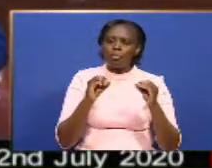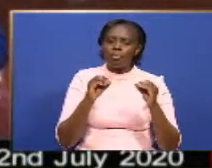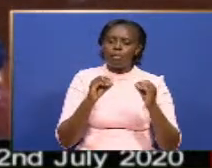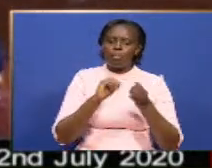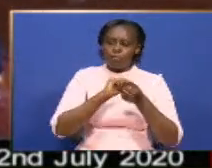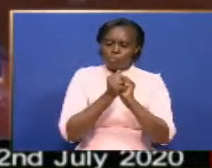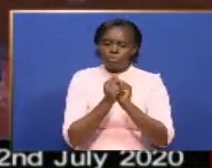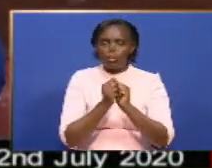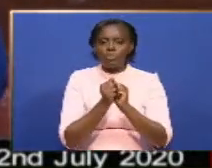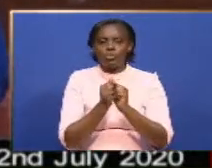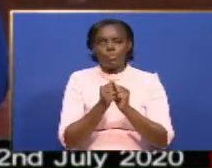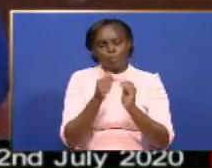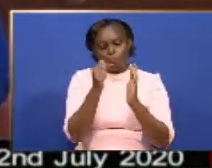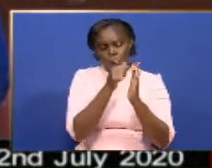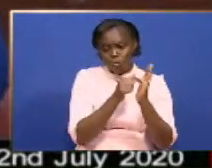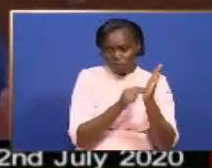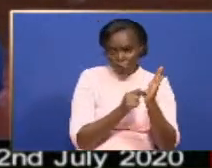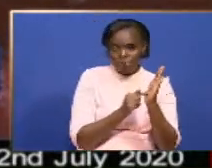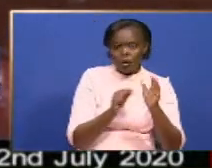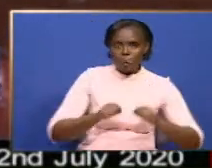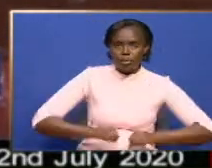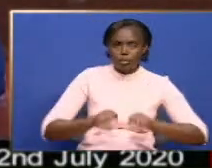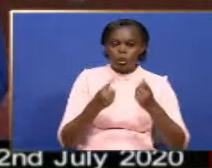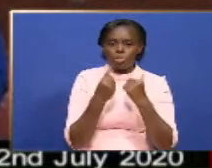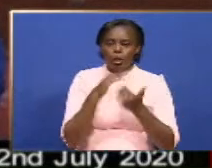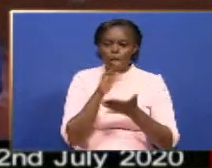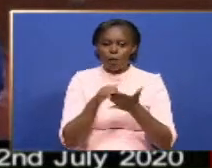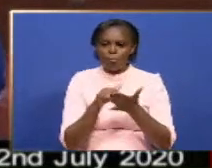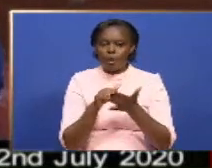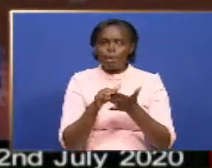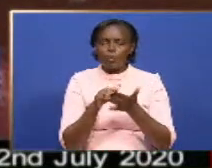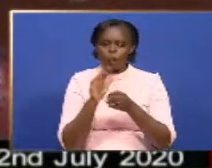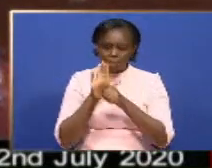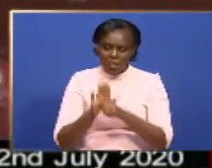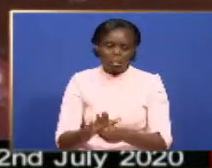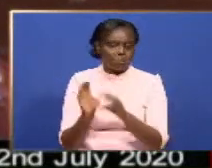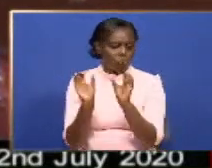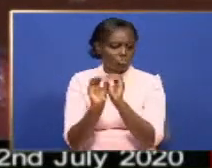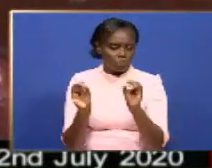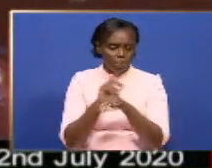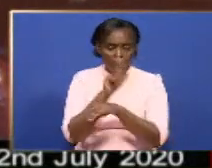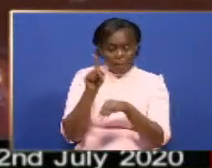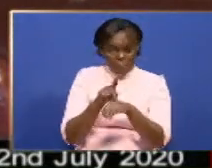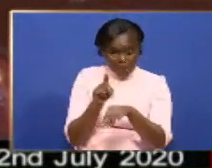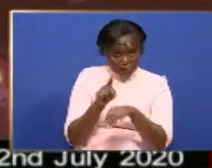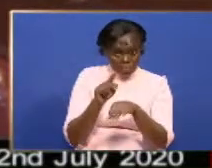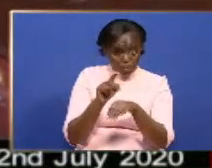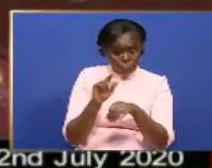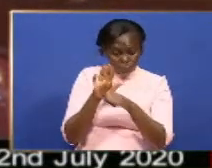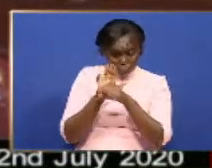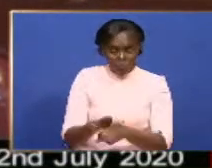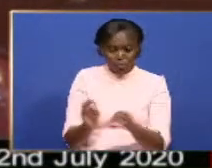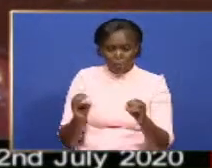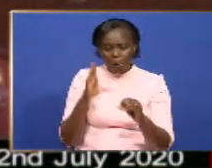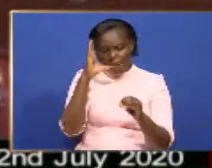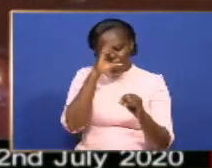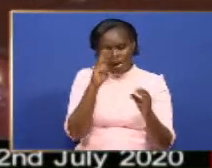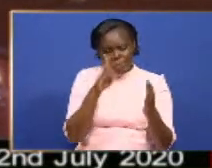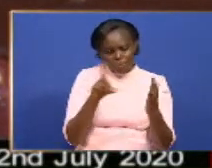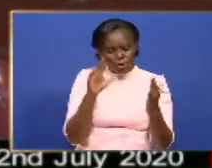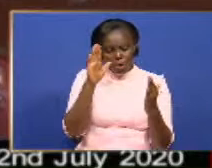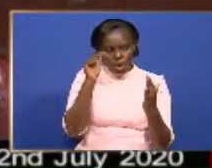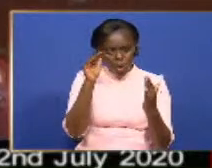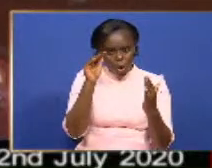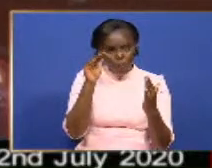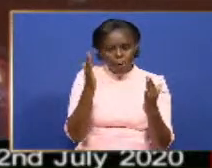Even though the chair of the committee has spoken about the issue of non-discrimination as a principle, it is missing in the bill, so I'm hoping that they